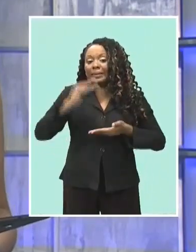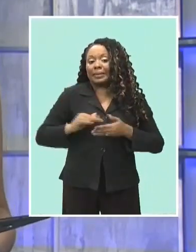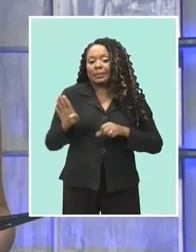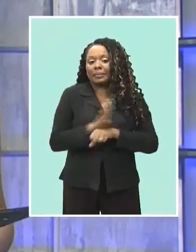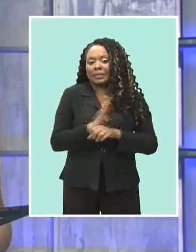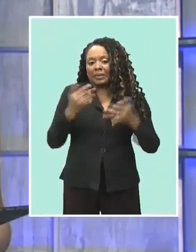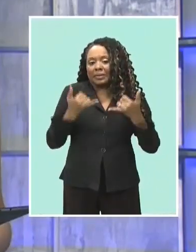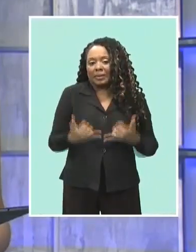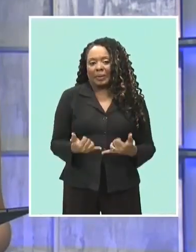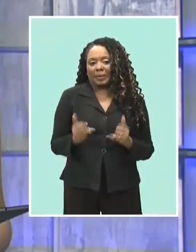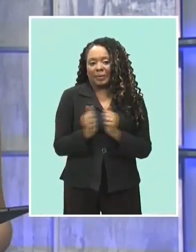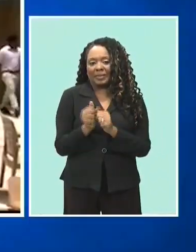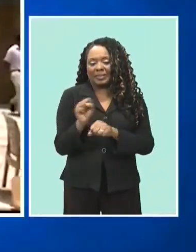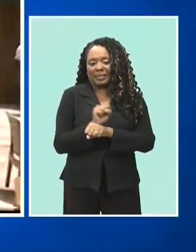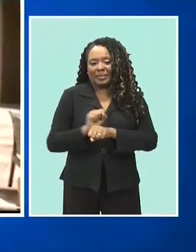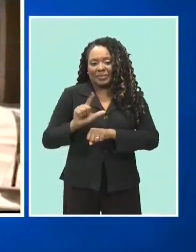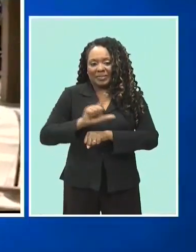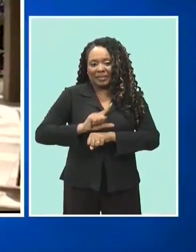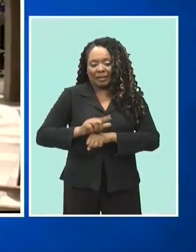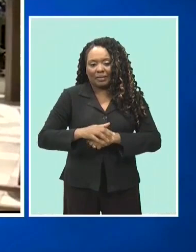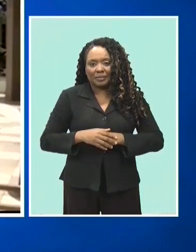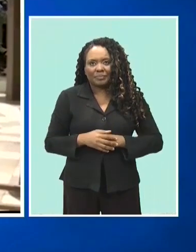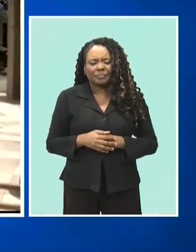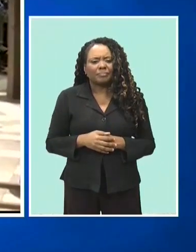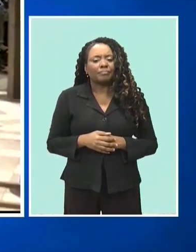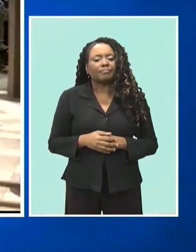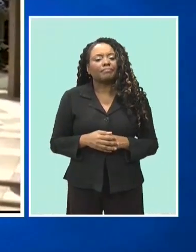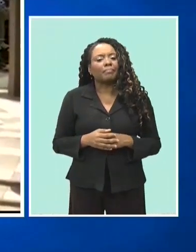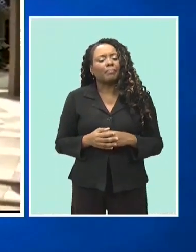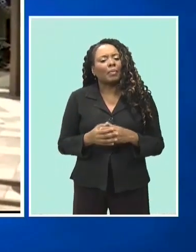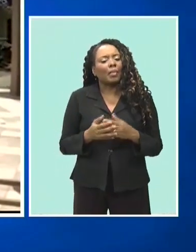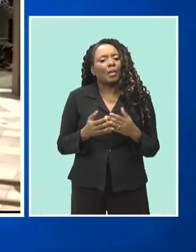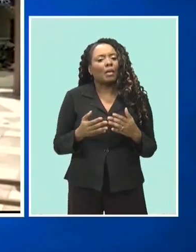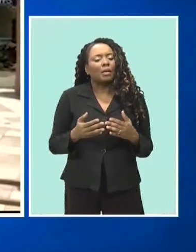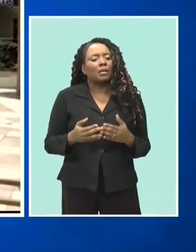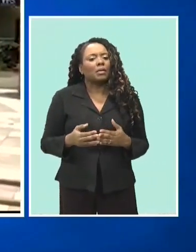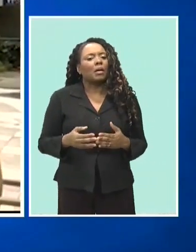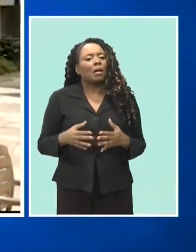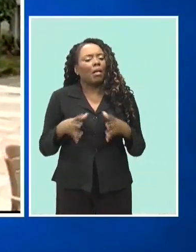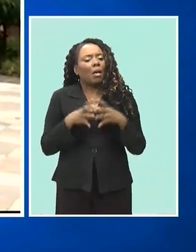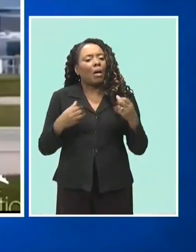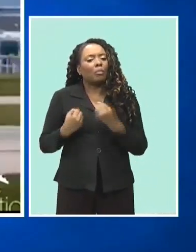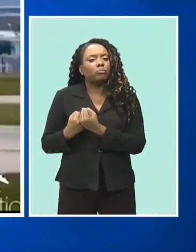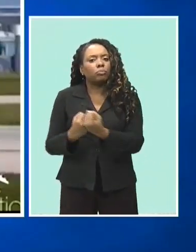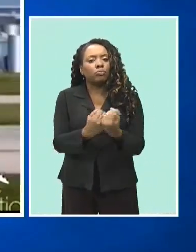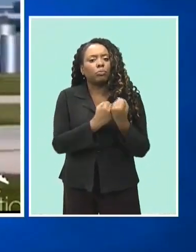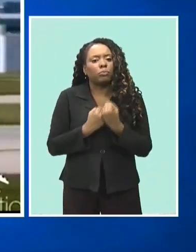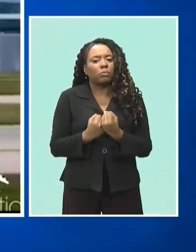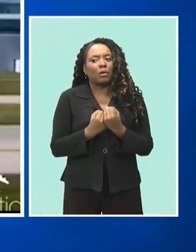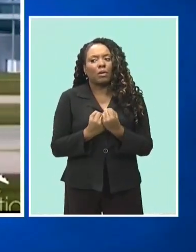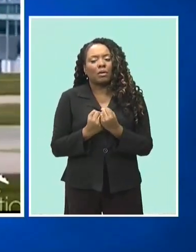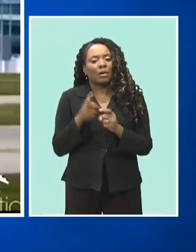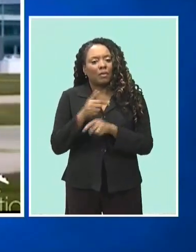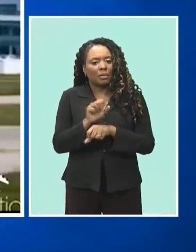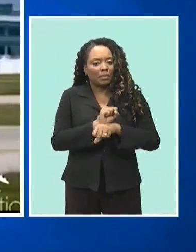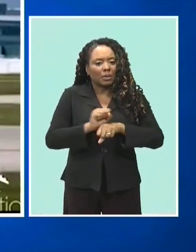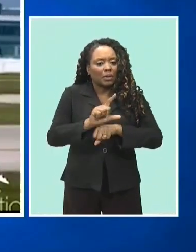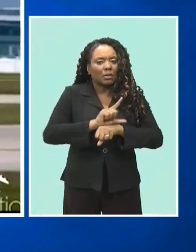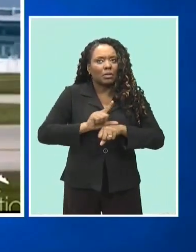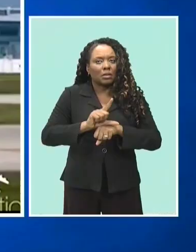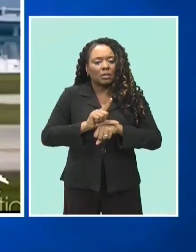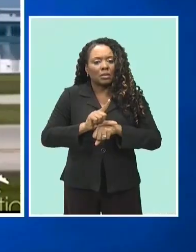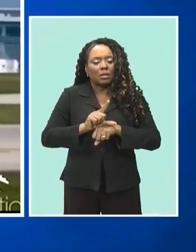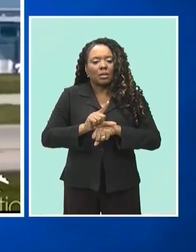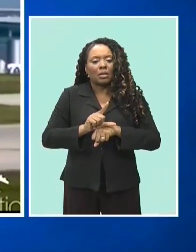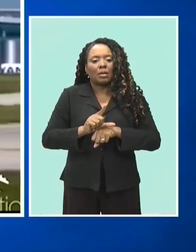that island. Despite what seems to be widespread support for the government's position of not granting